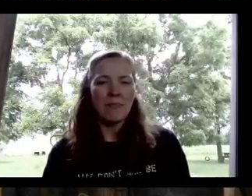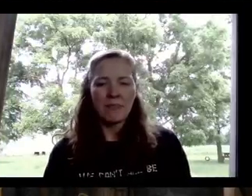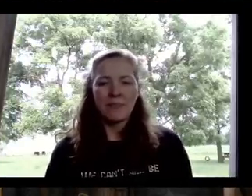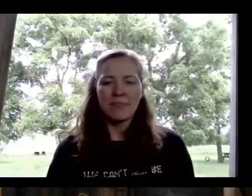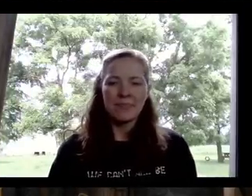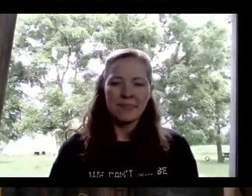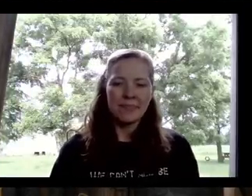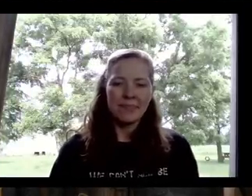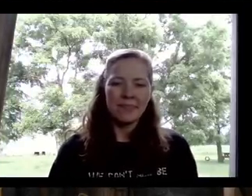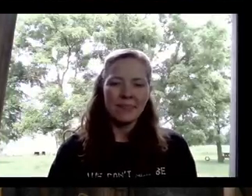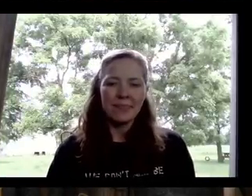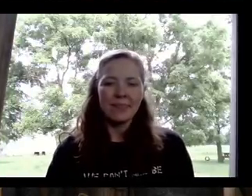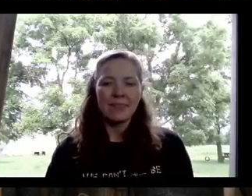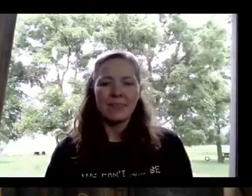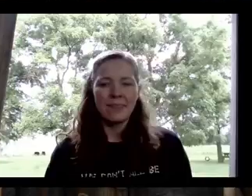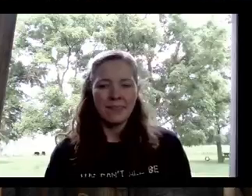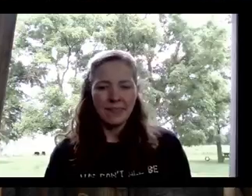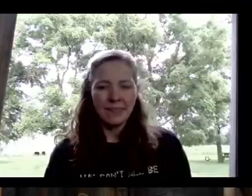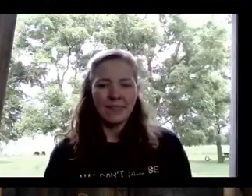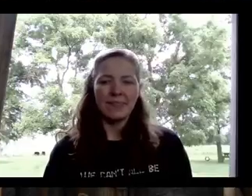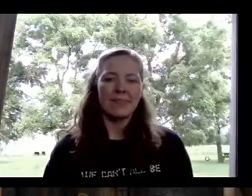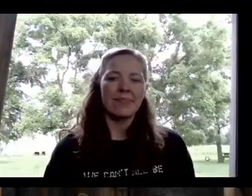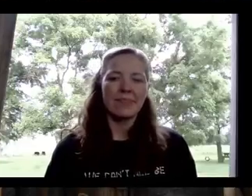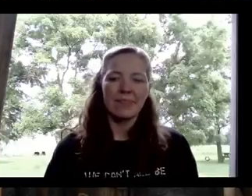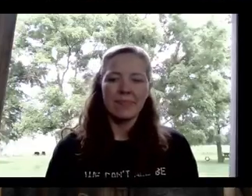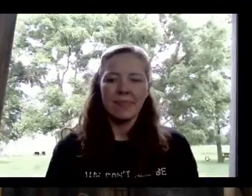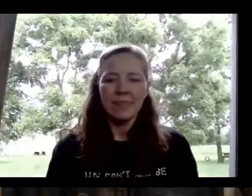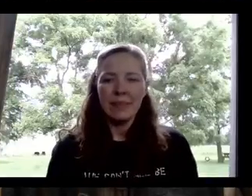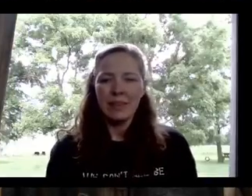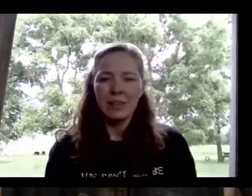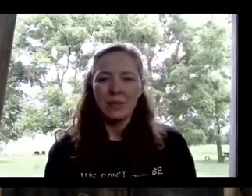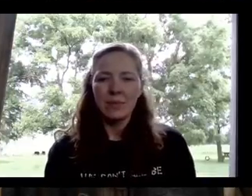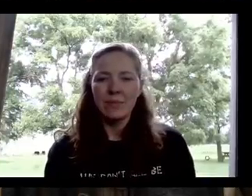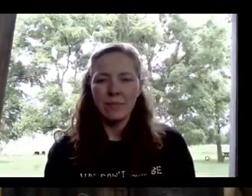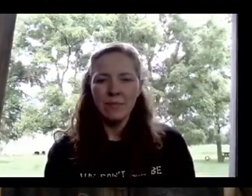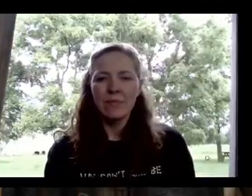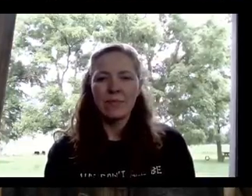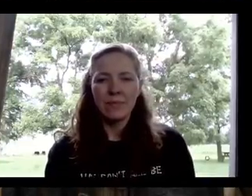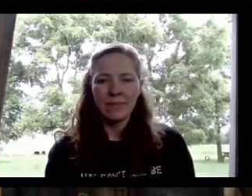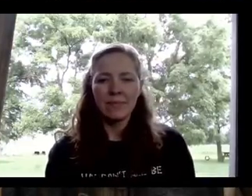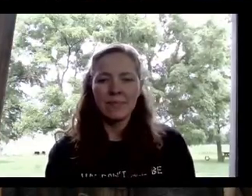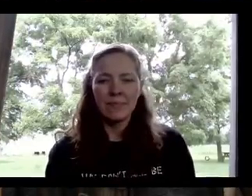stream. Awesome. Well, good luck with your Cable Damascus.